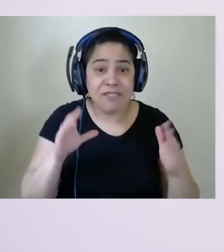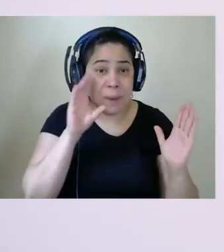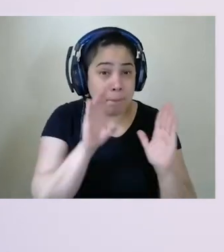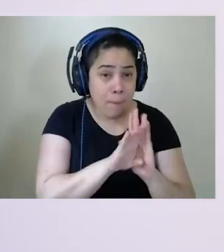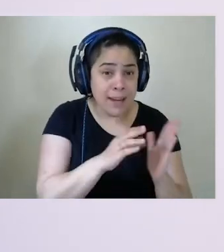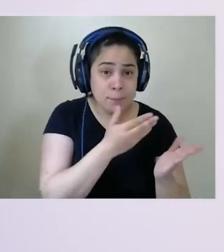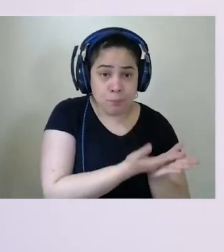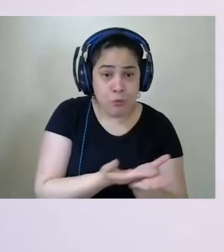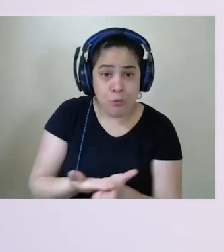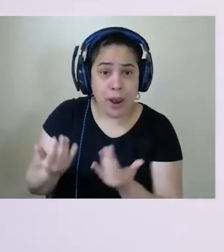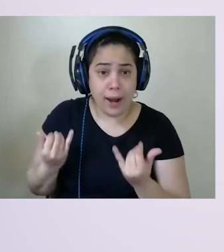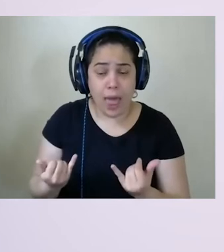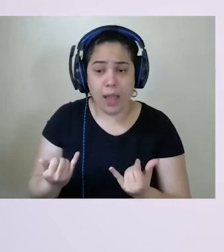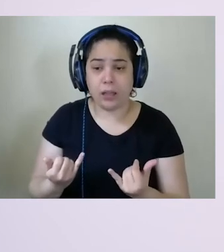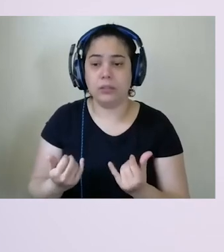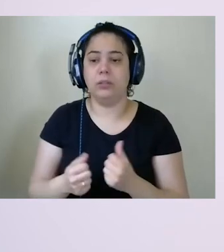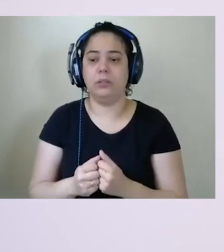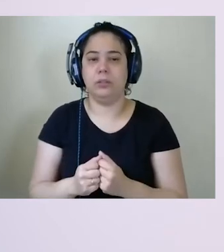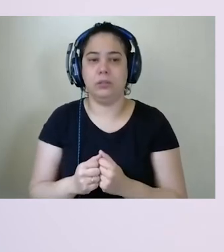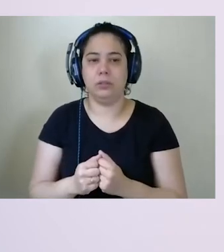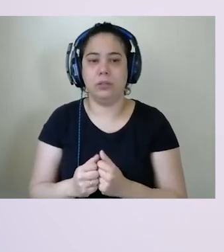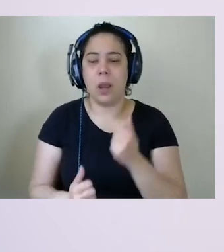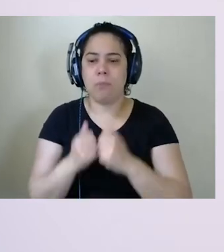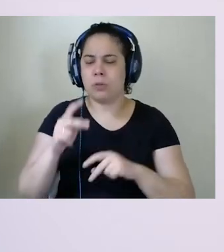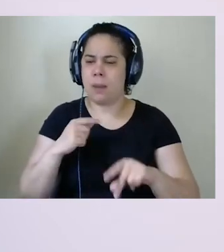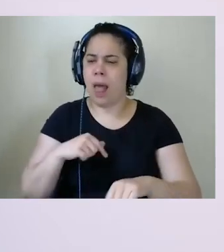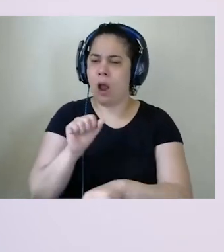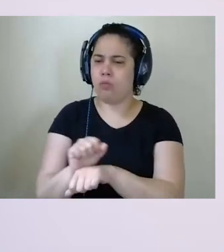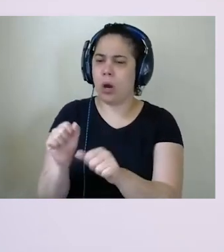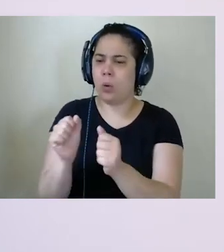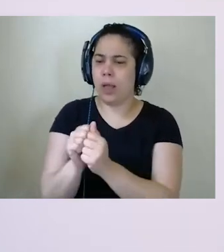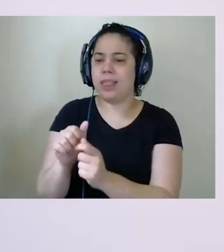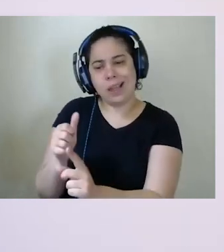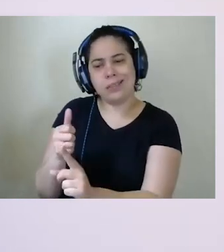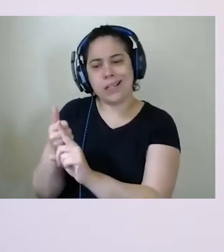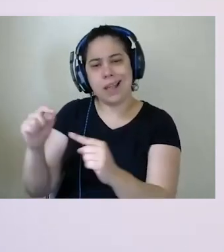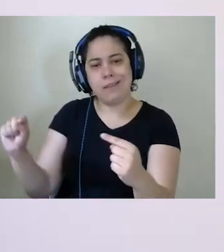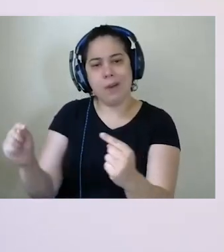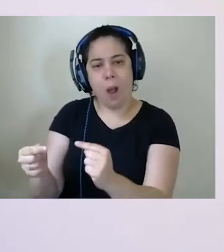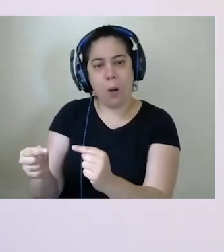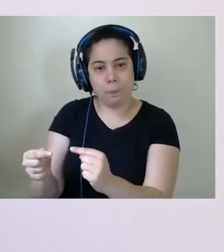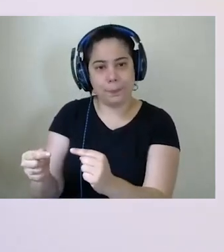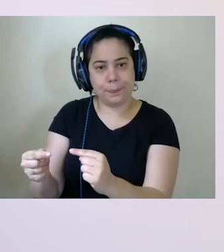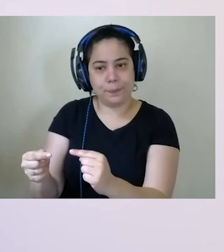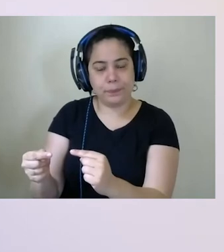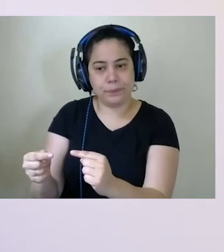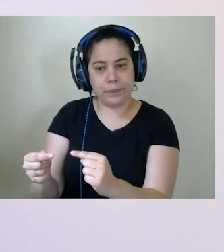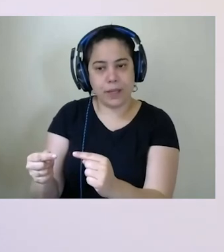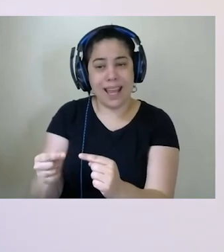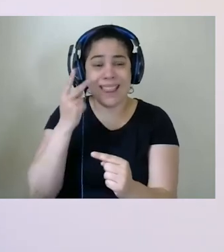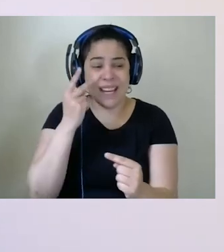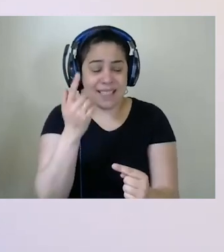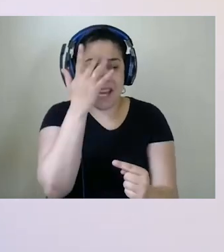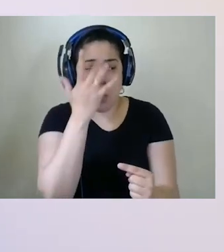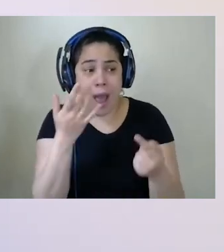and most of the people to some degree or another that I've worked with have been self-harmers, the self-harm goes away. And I